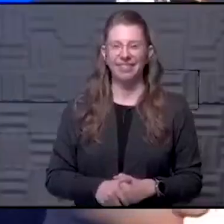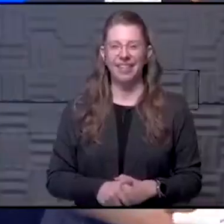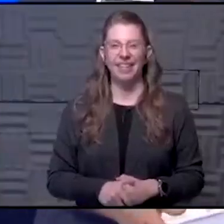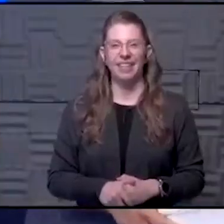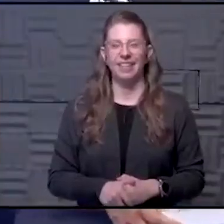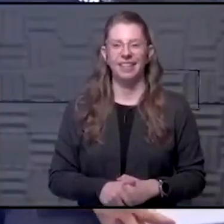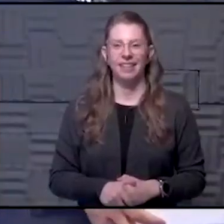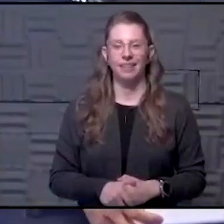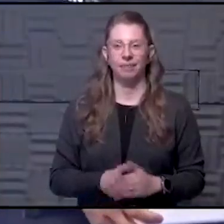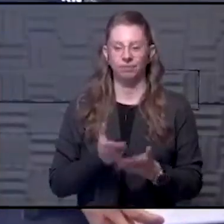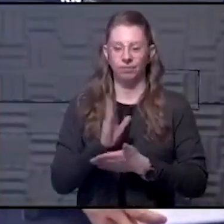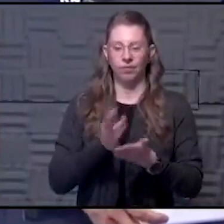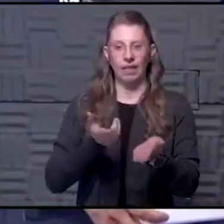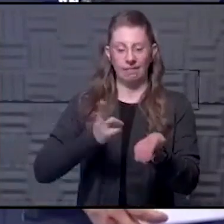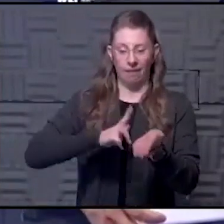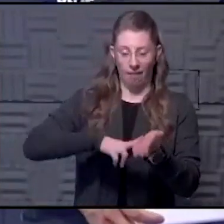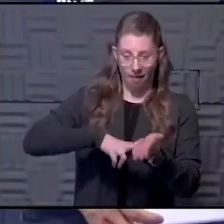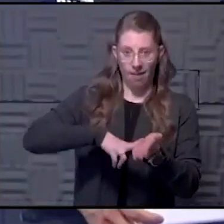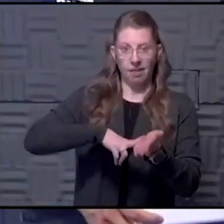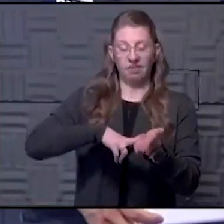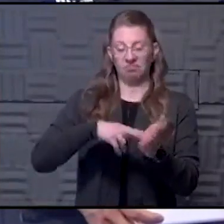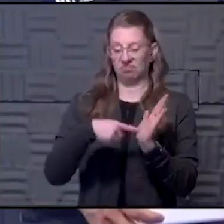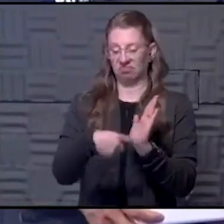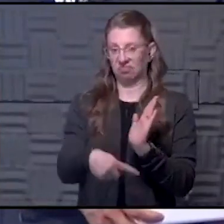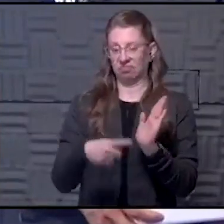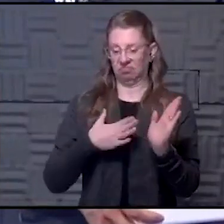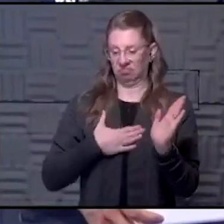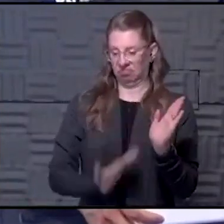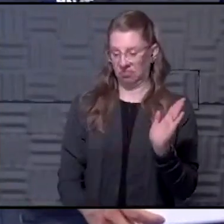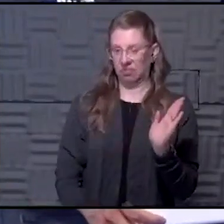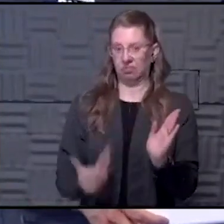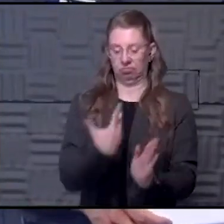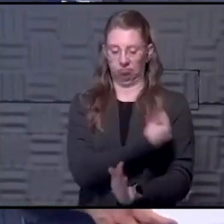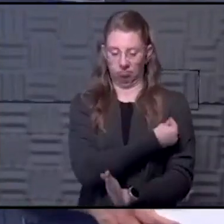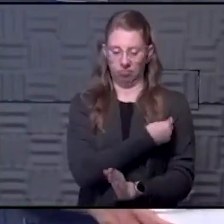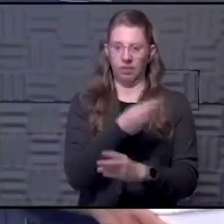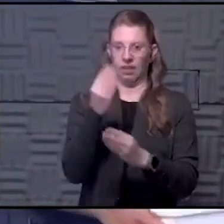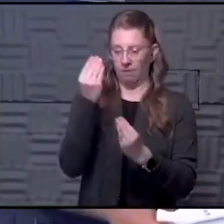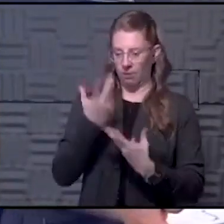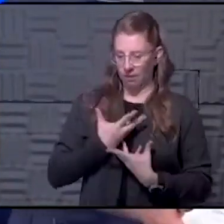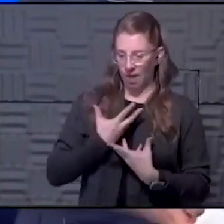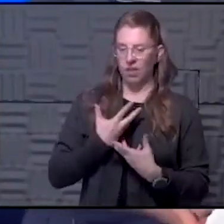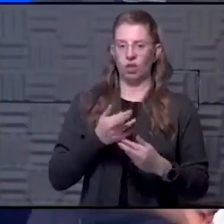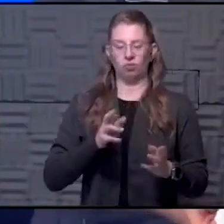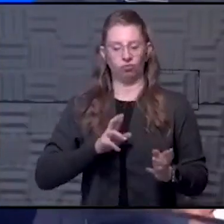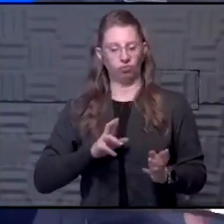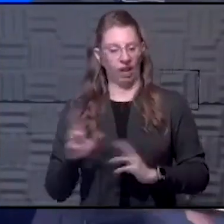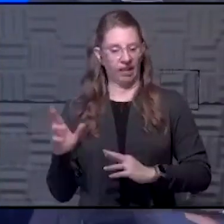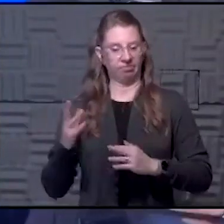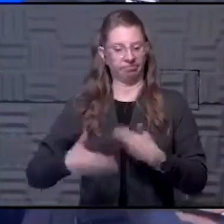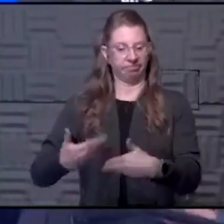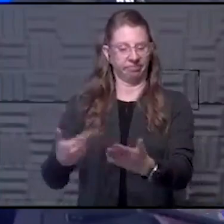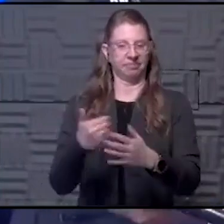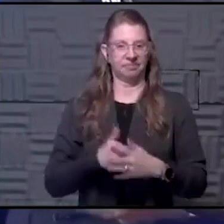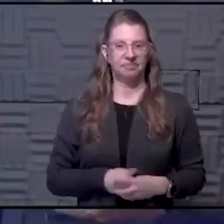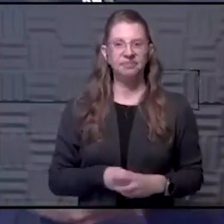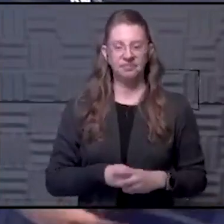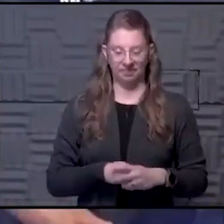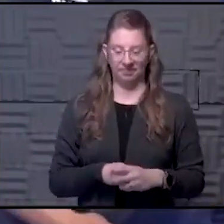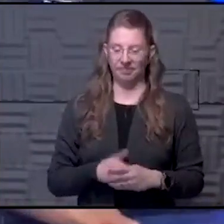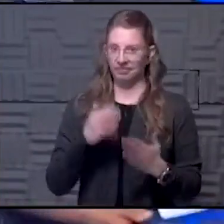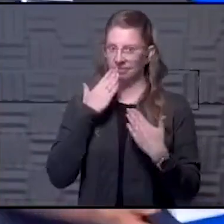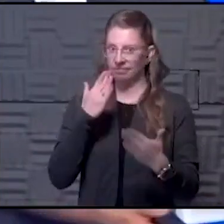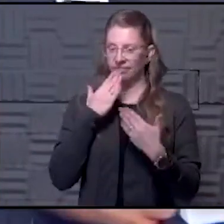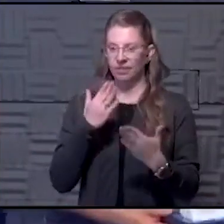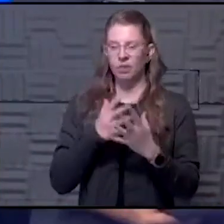here. All right, I'm going to sign. This just says I've consented or I've received the information. I'm Yep, good to go. You're good to go. All right. Thank you